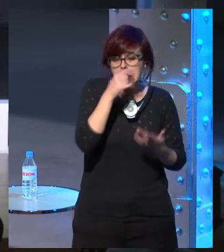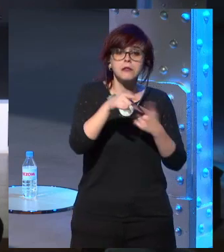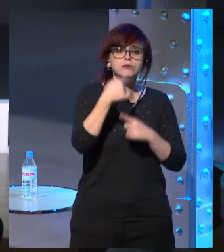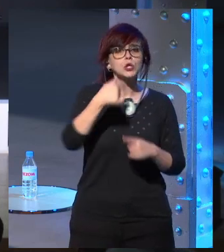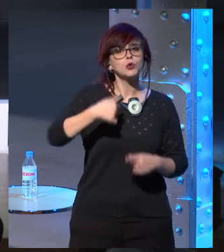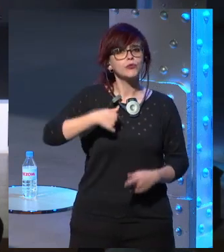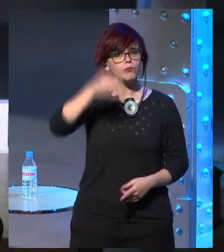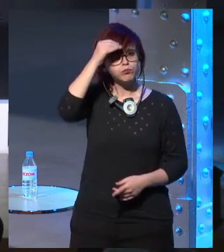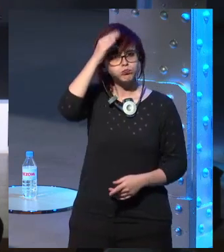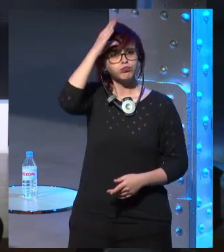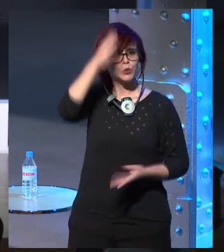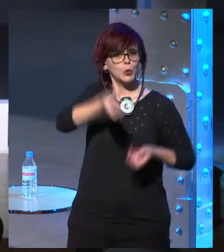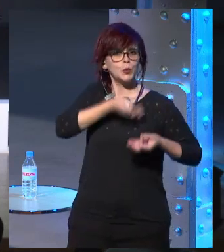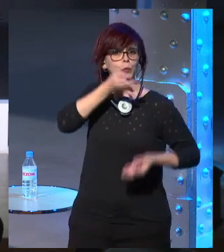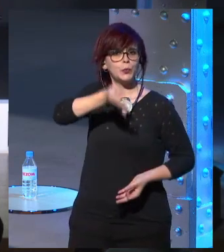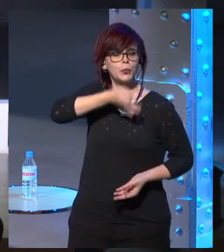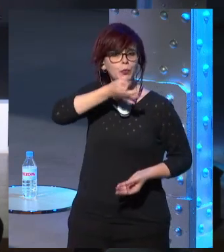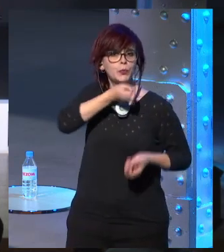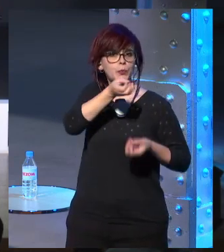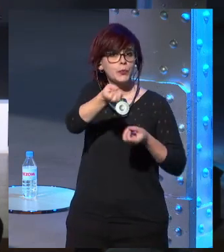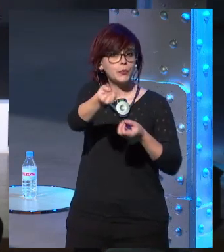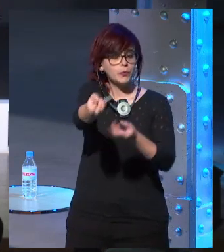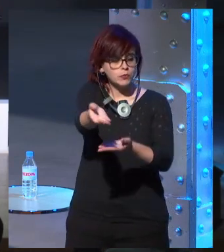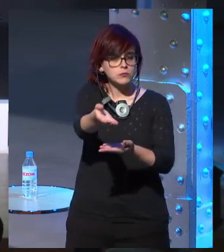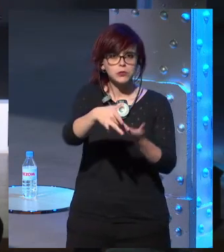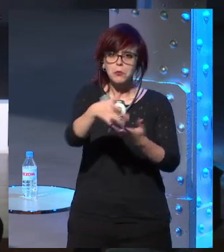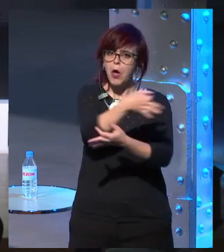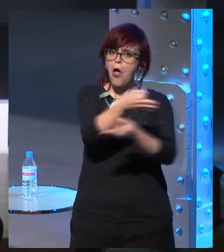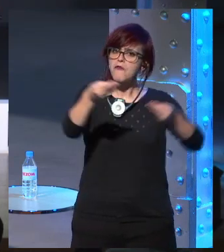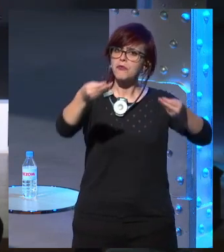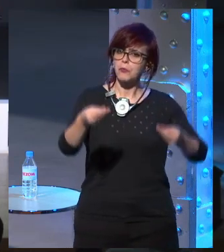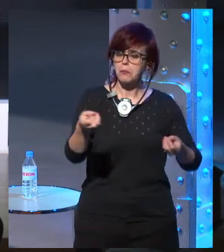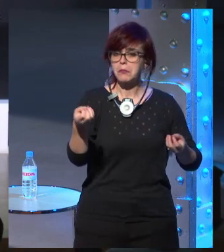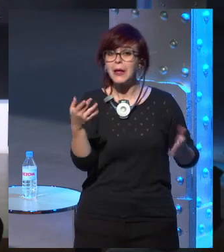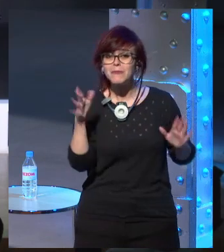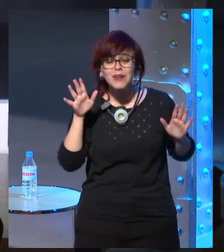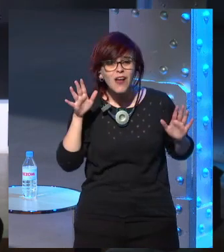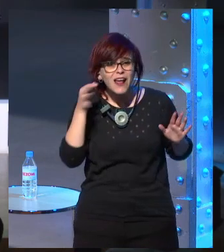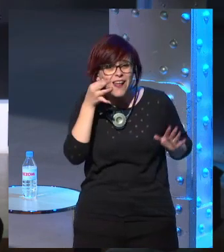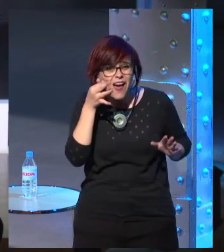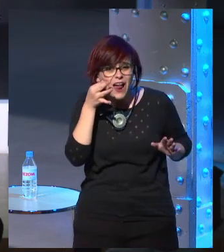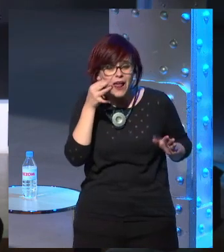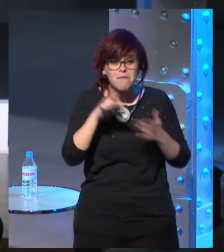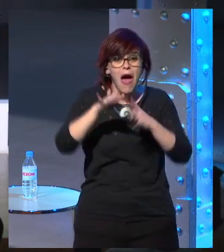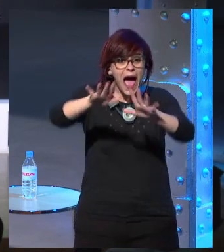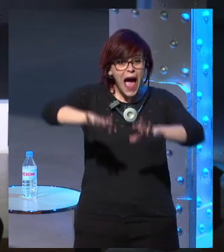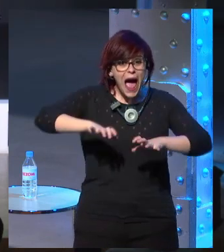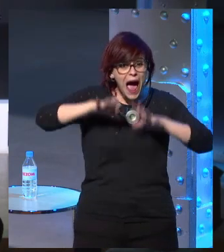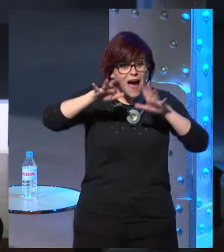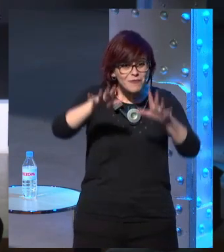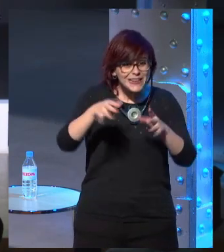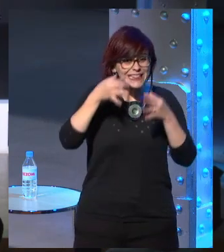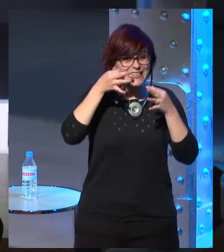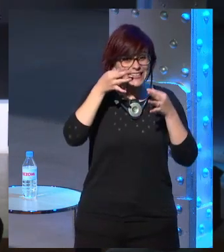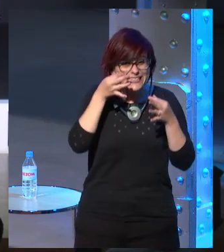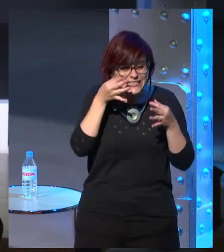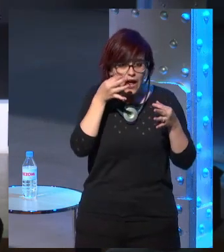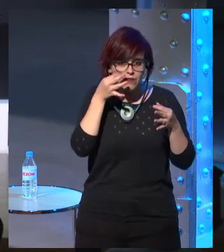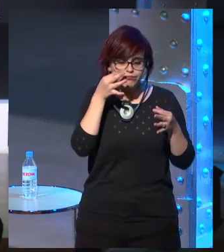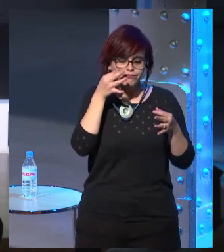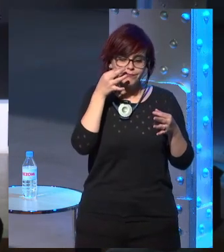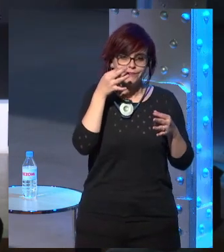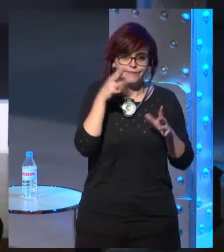Again, incredibly efficient, horrible for learning. There's nothing to do with how to learn. It has to